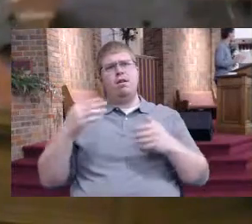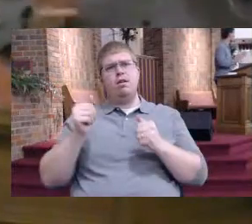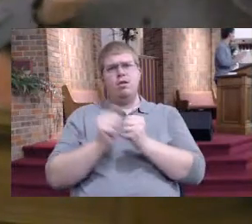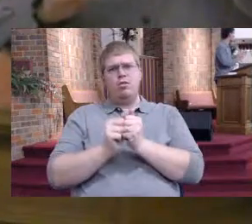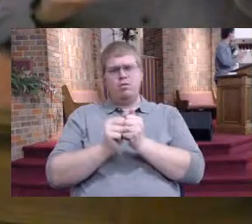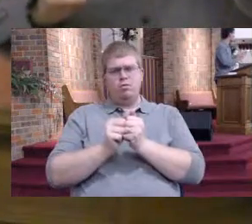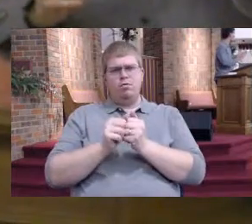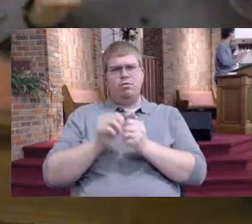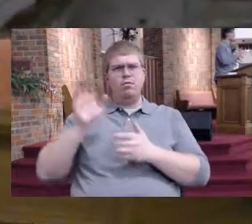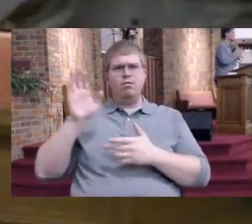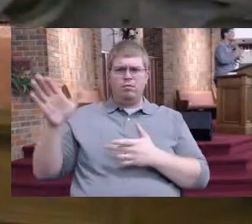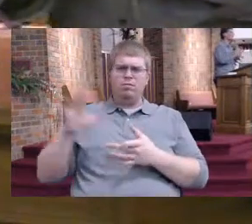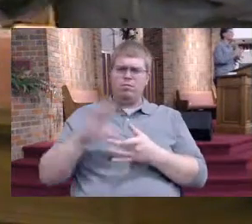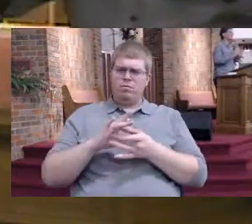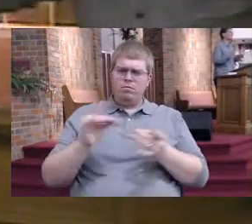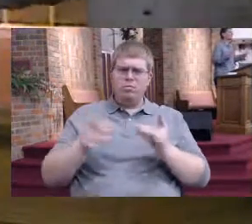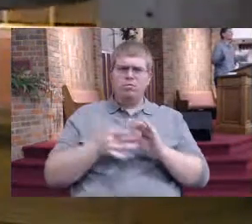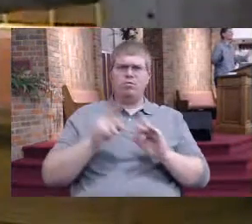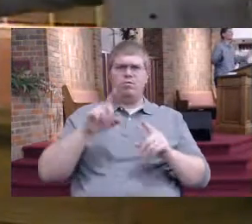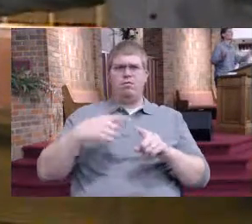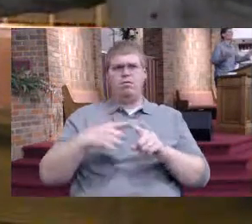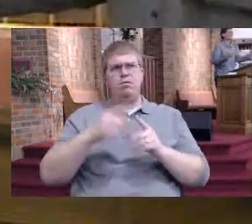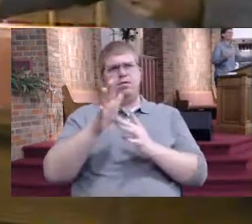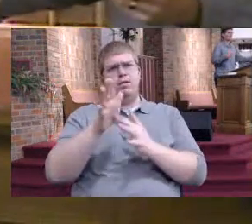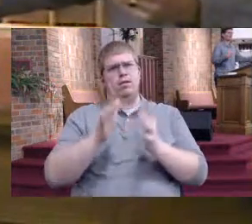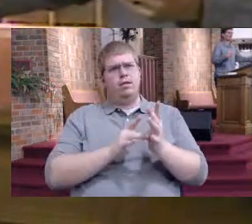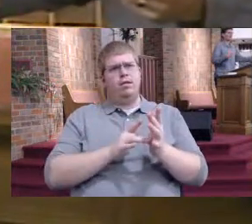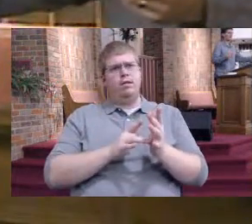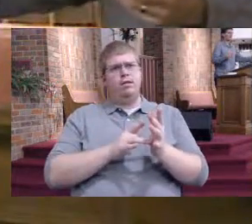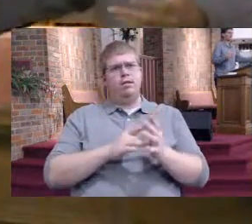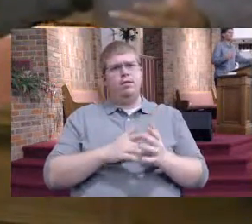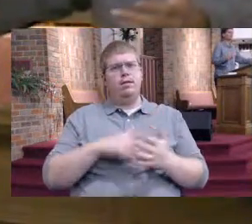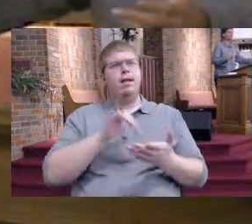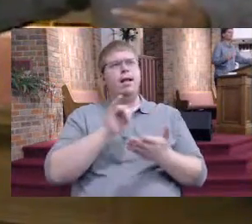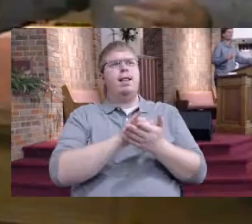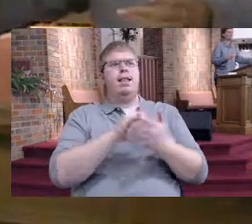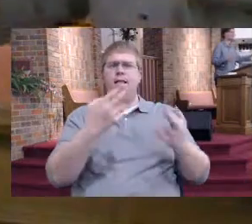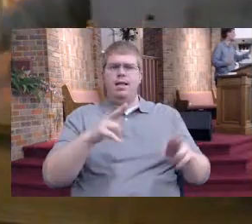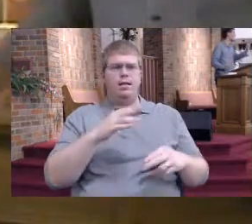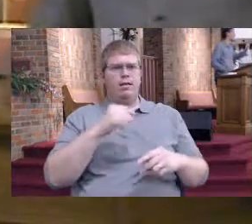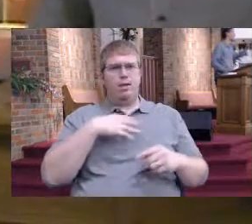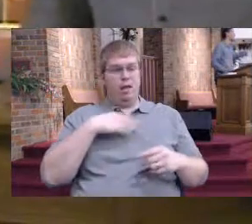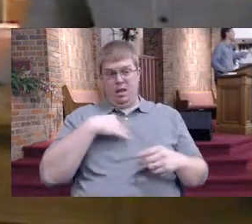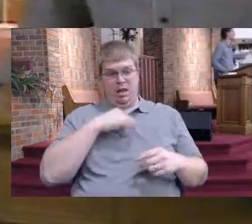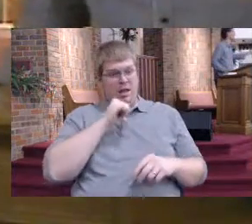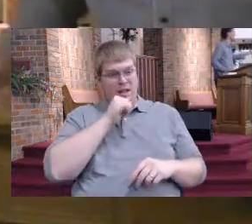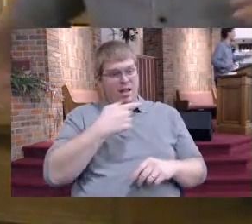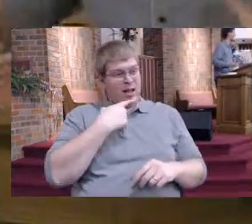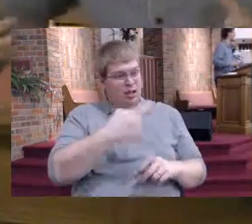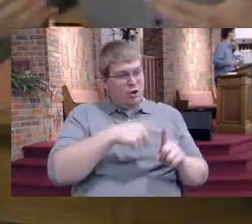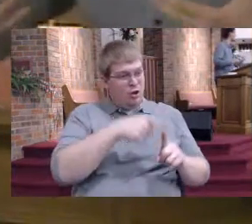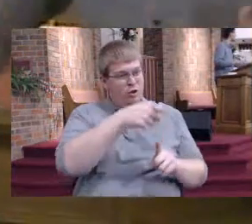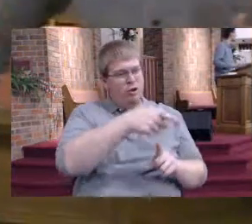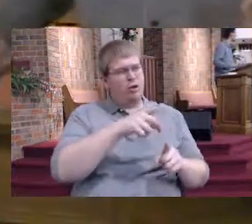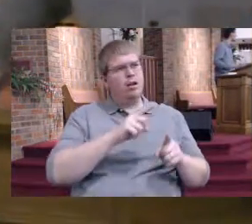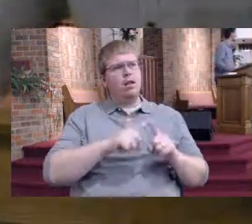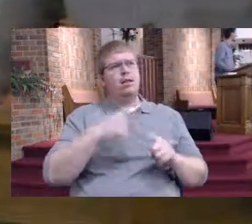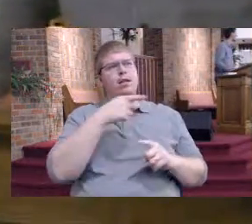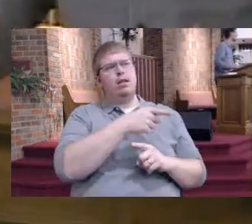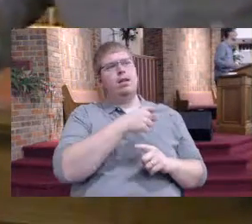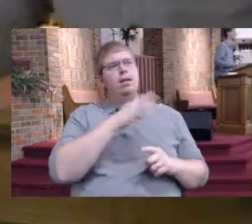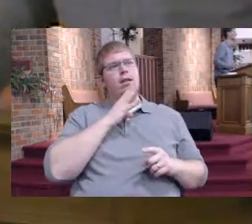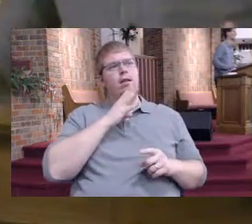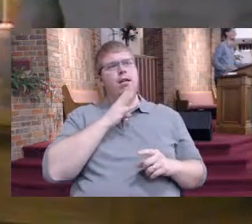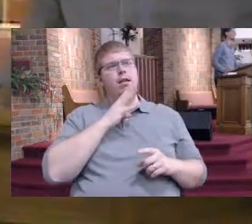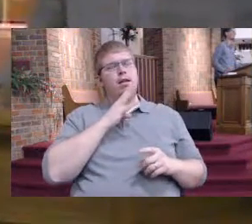happens, when completely unprovoked, a Tanzanian who lives way out in the middle of nowhere uses that sort of